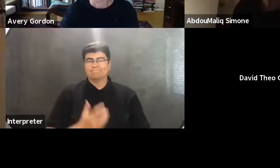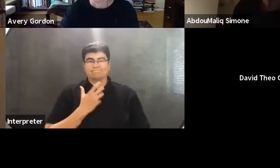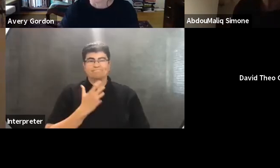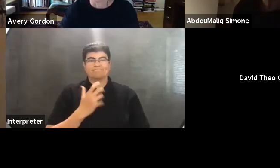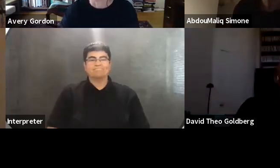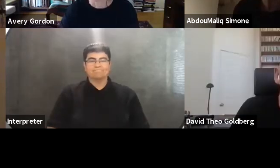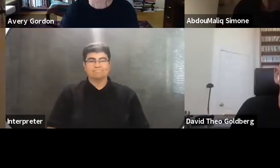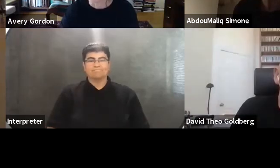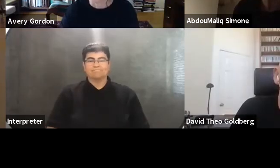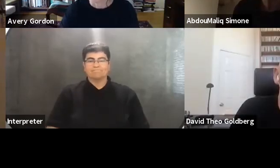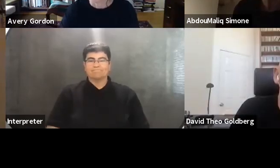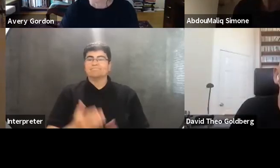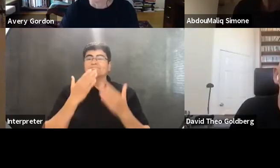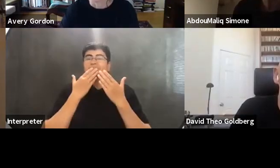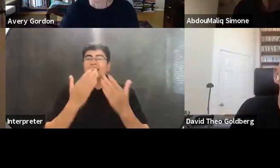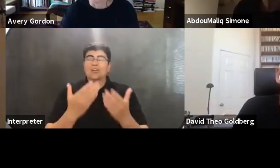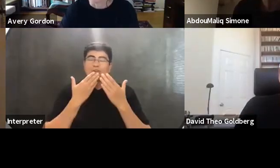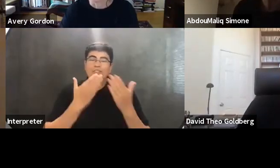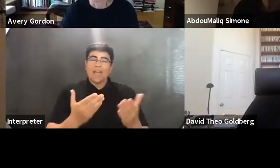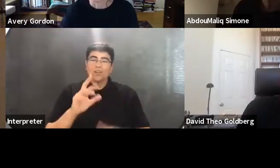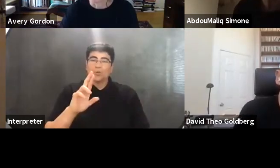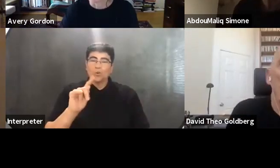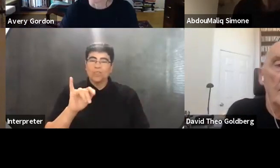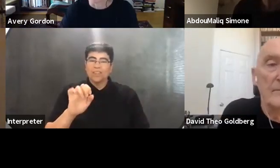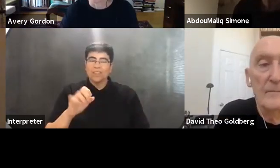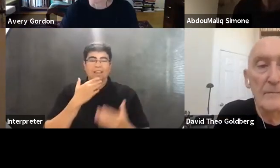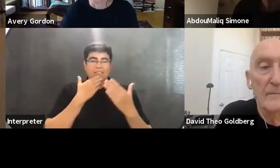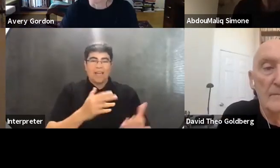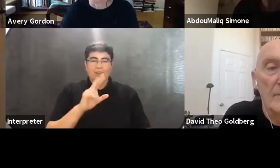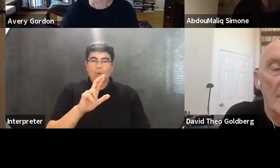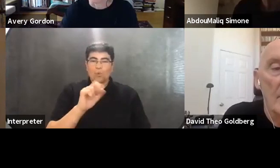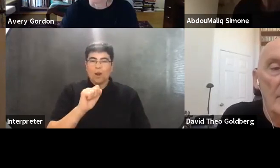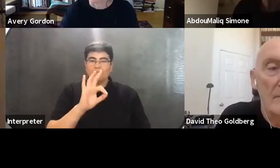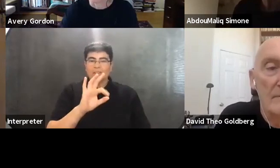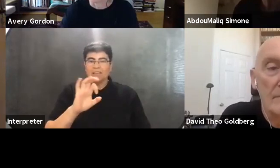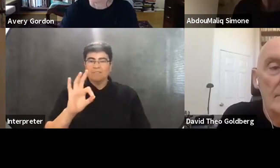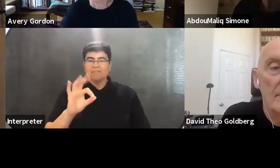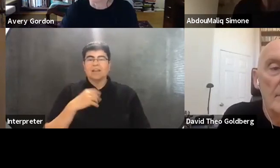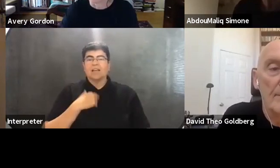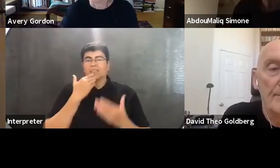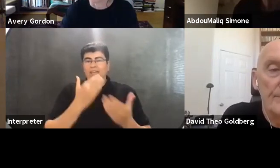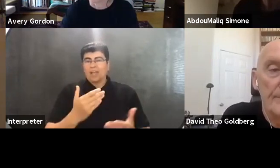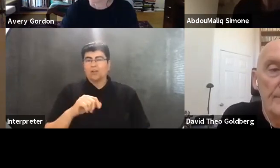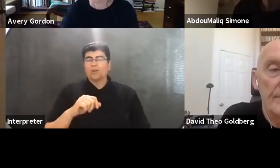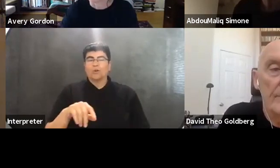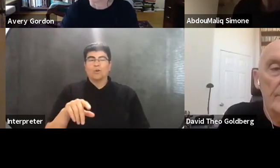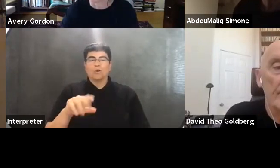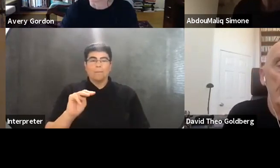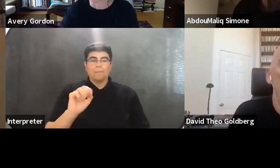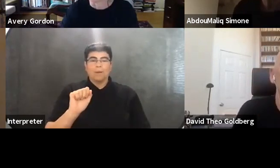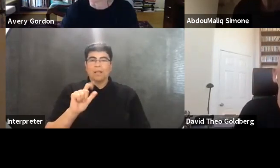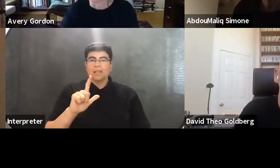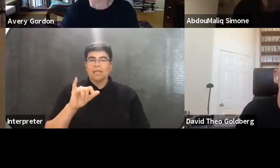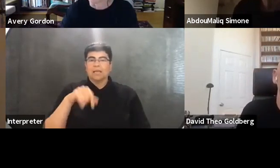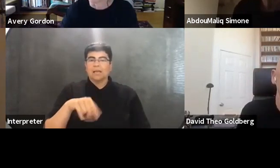Thank you. Thank you. you, Ruthie. Thank you, Rafi. Thank you, Malik. And also, I want to thank, uh,